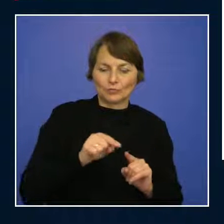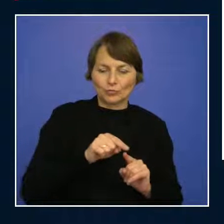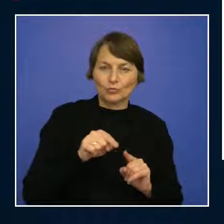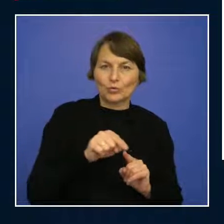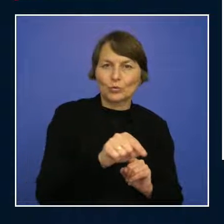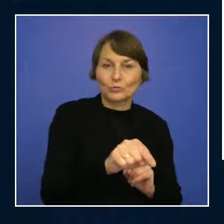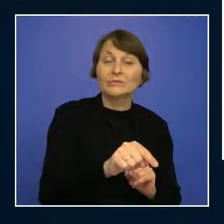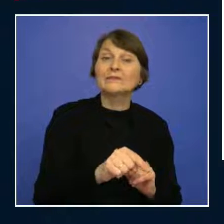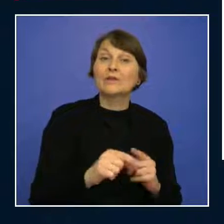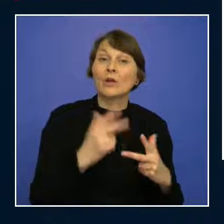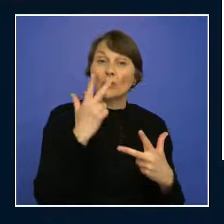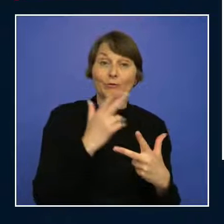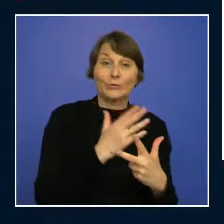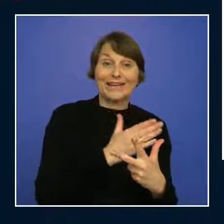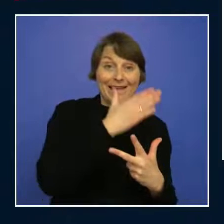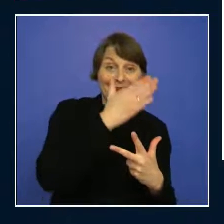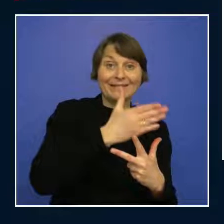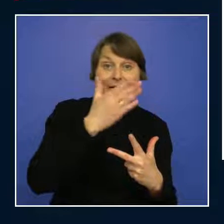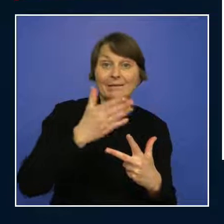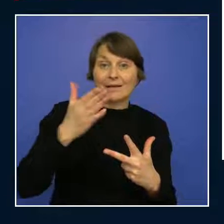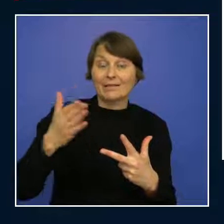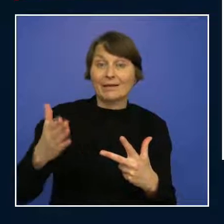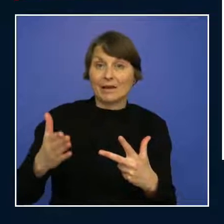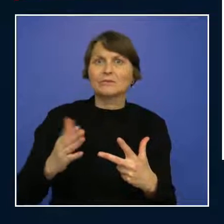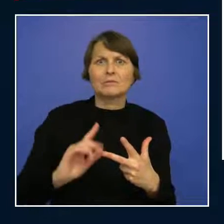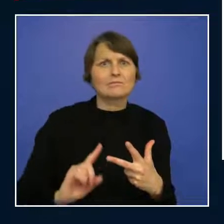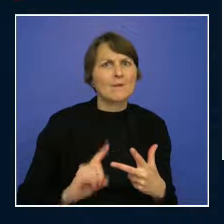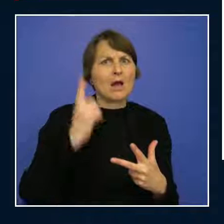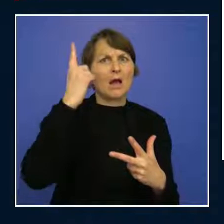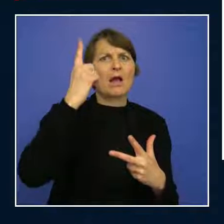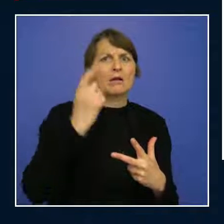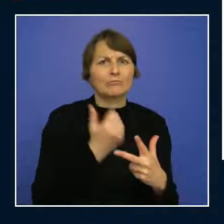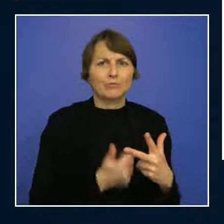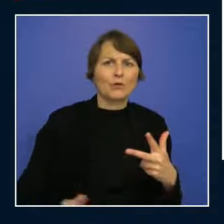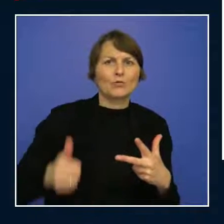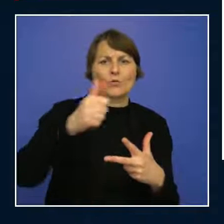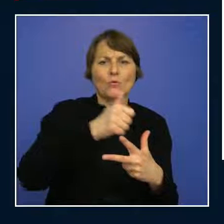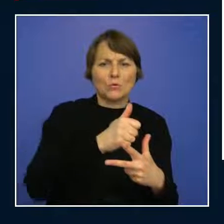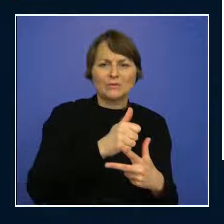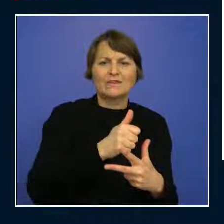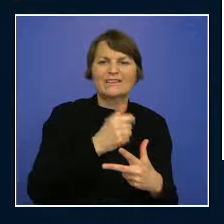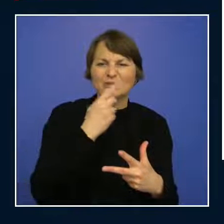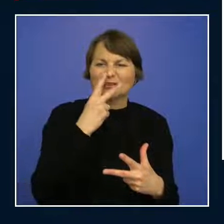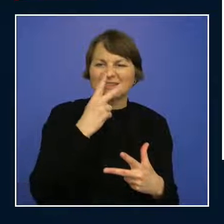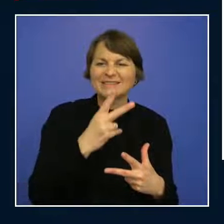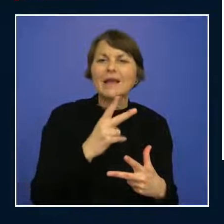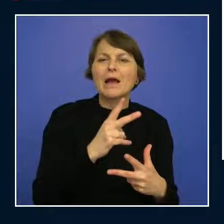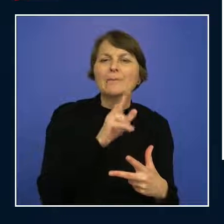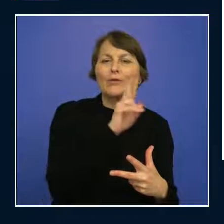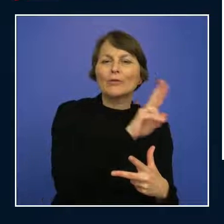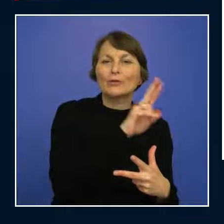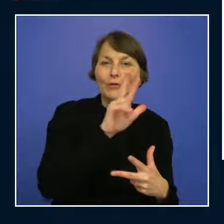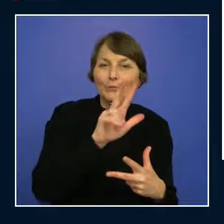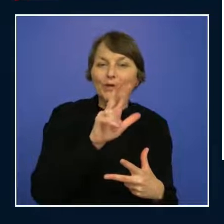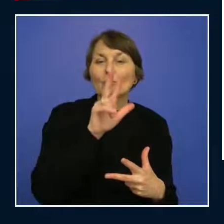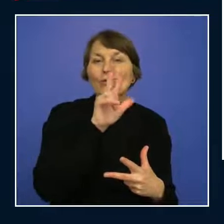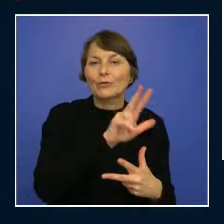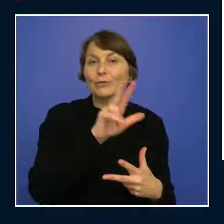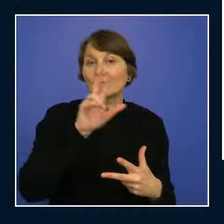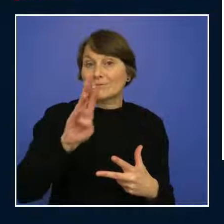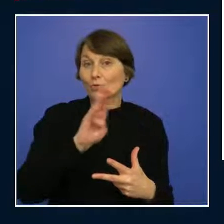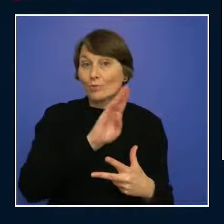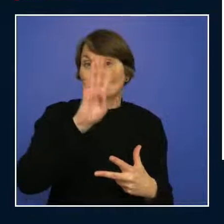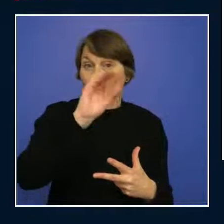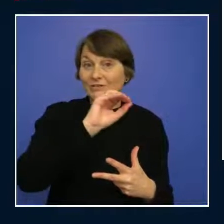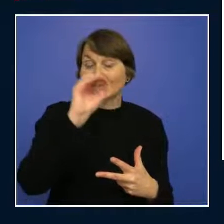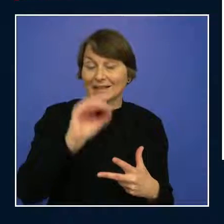high priority and then weighted them to 33 or 34% to get the maths right. So it's basically a round robin that will